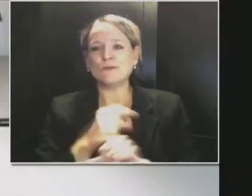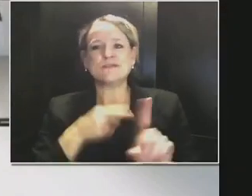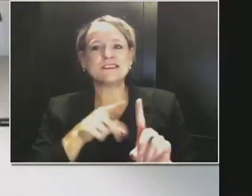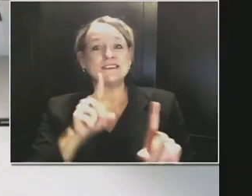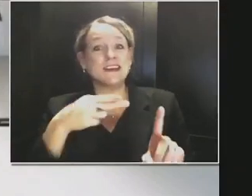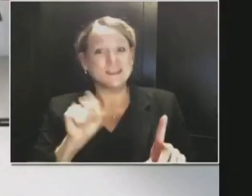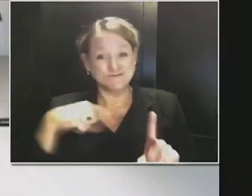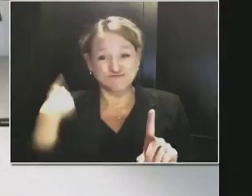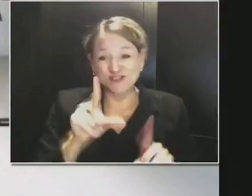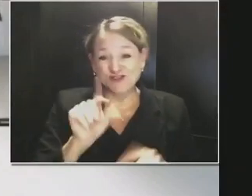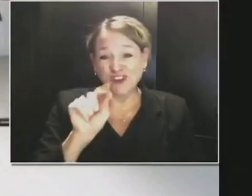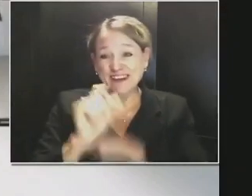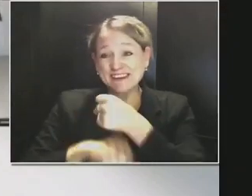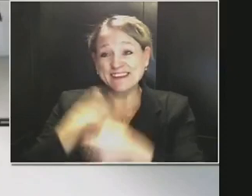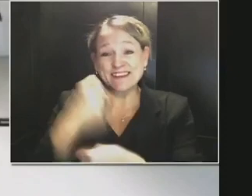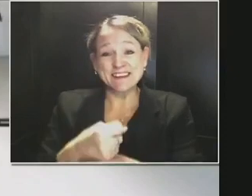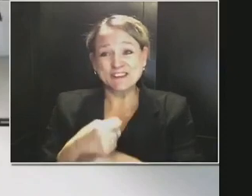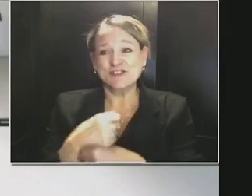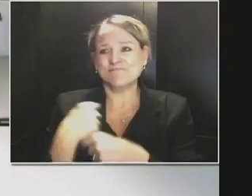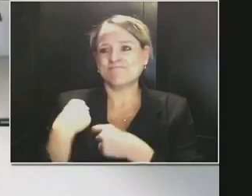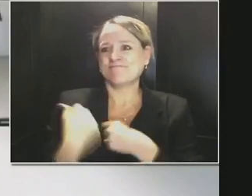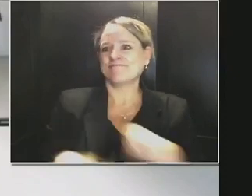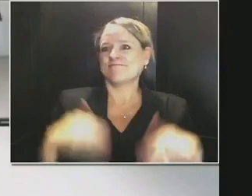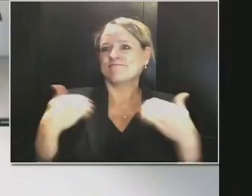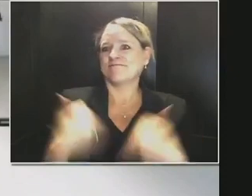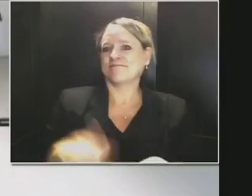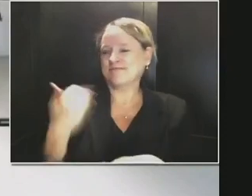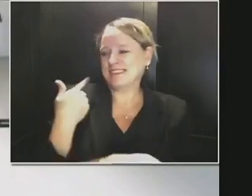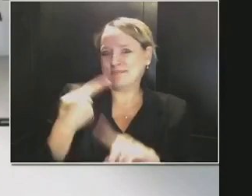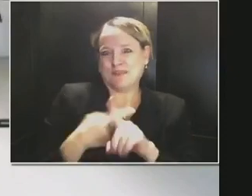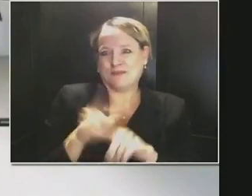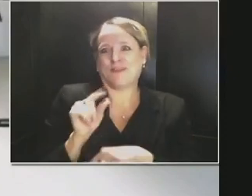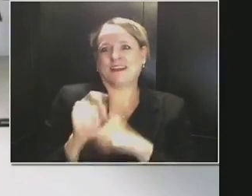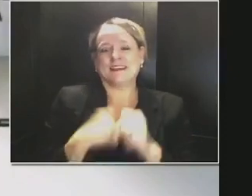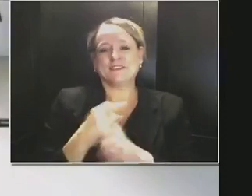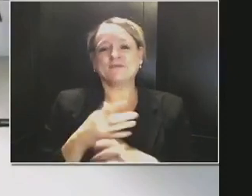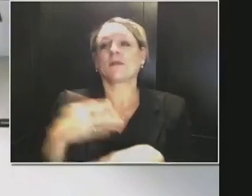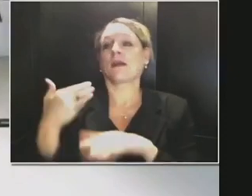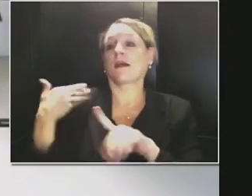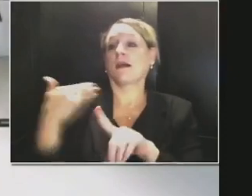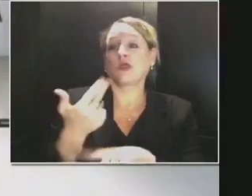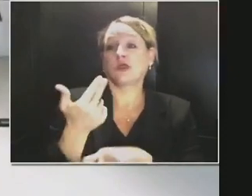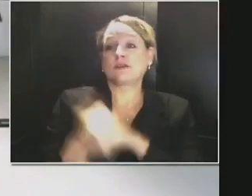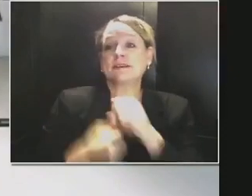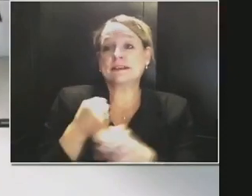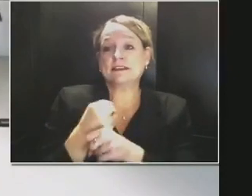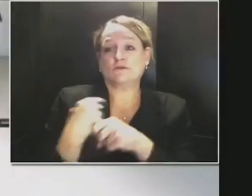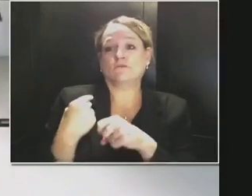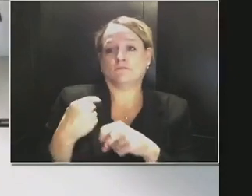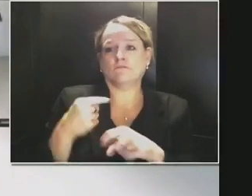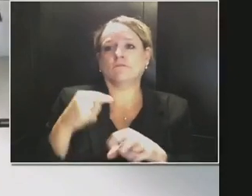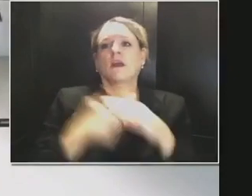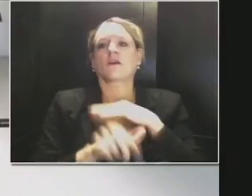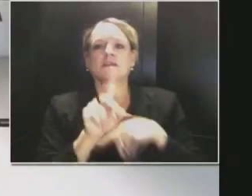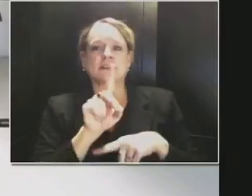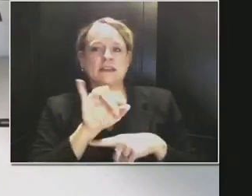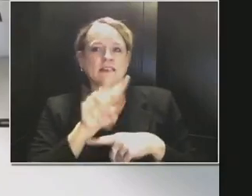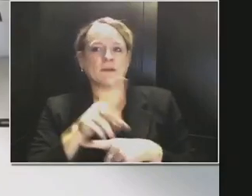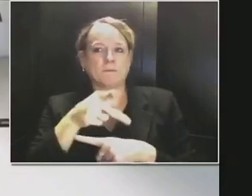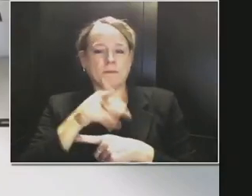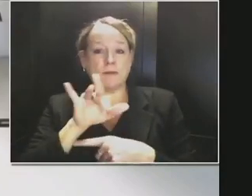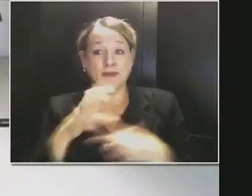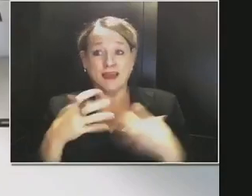recently as the Director of the Bureau of Communicable Diseases. I have a master's degree from the Naval Postgraduate School in Homeland Security Studies,